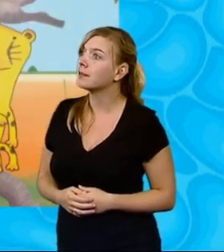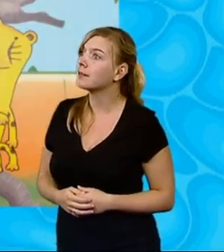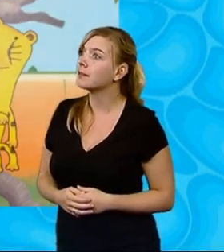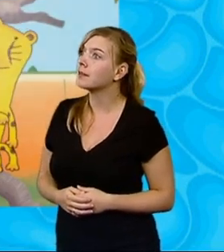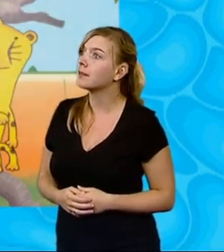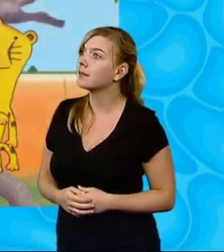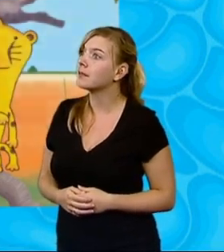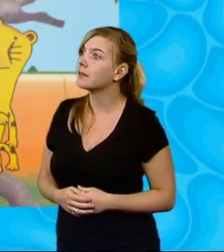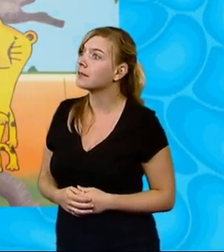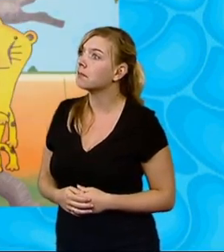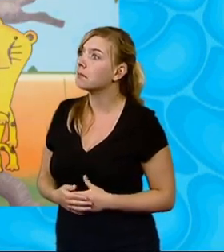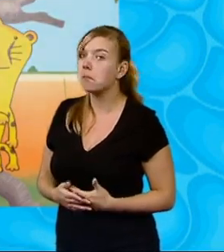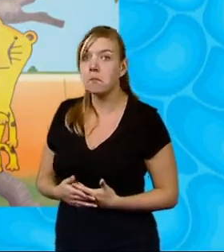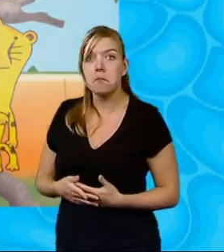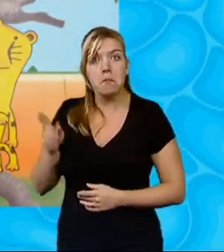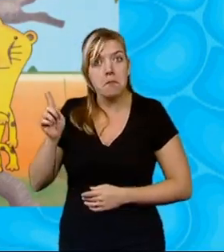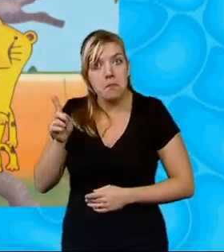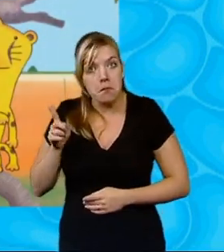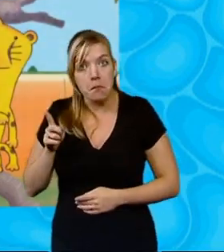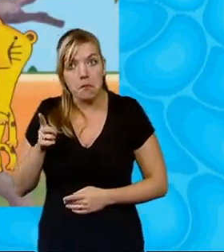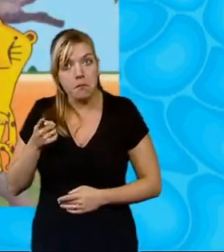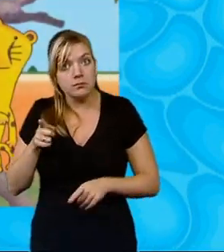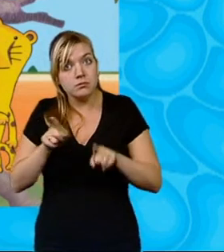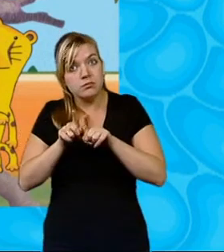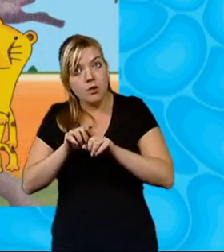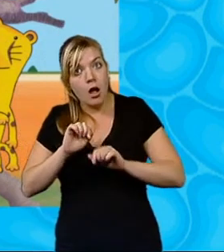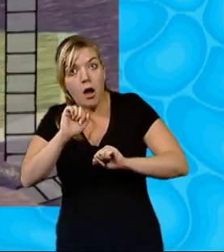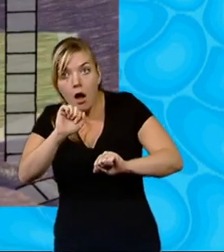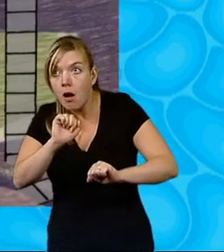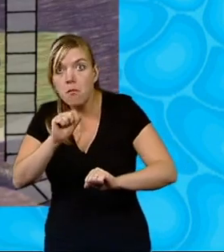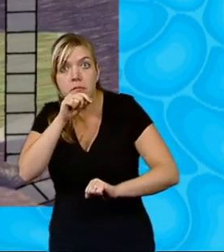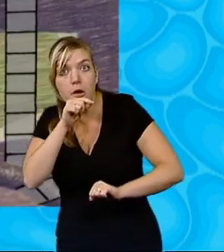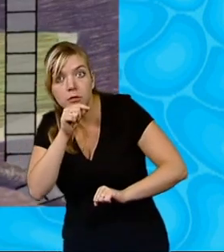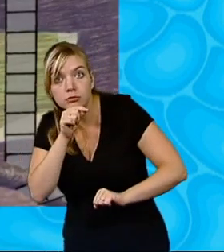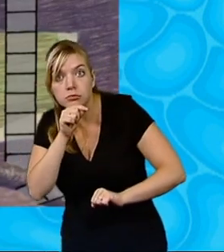How about it? Did those birds look like relatives of yours?